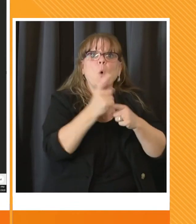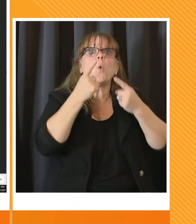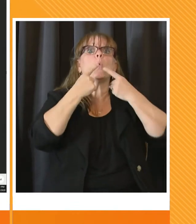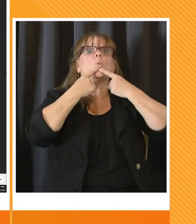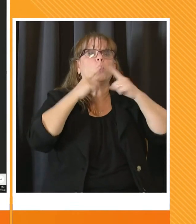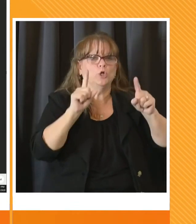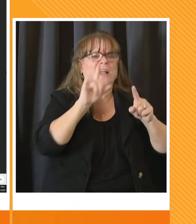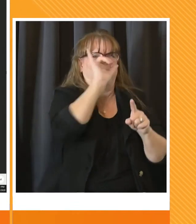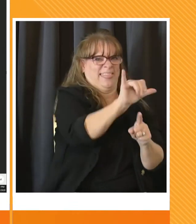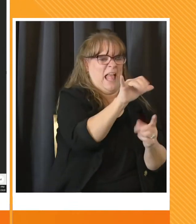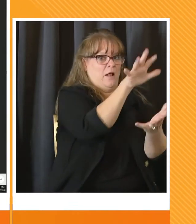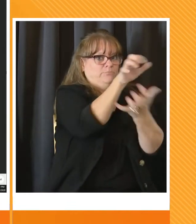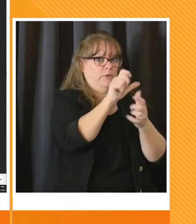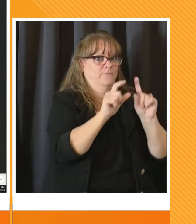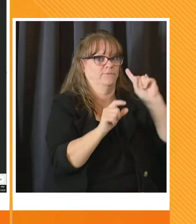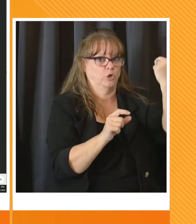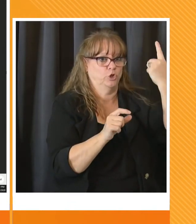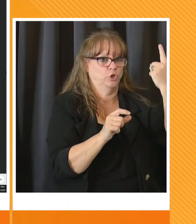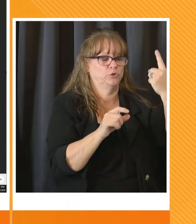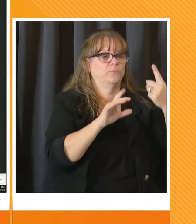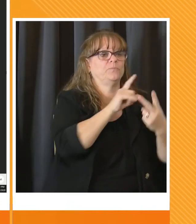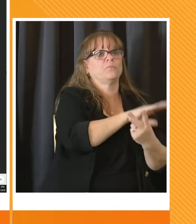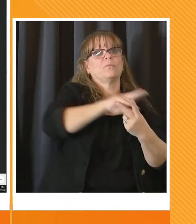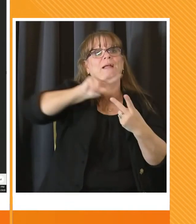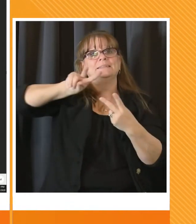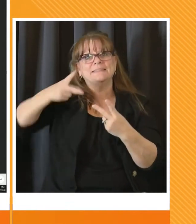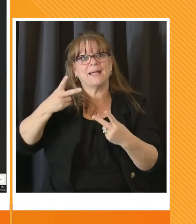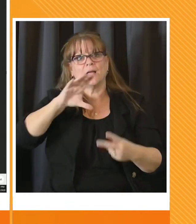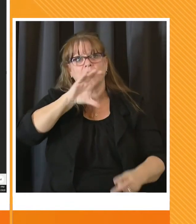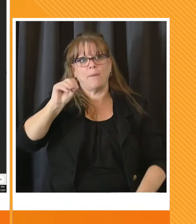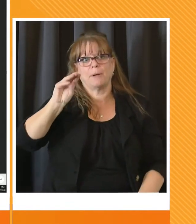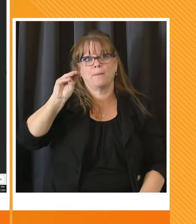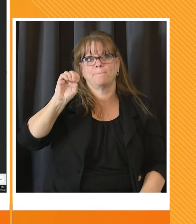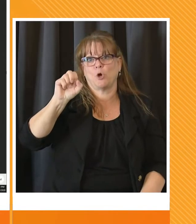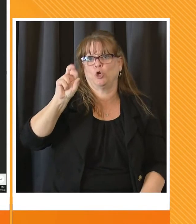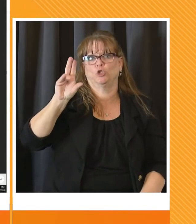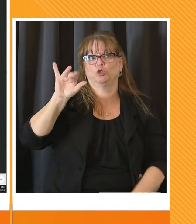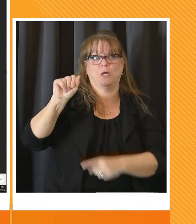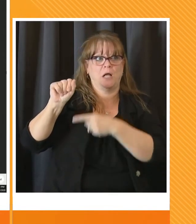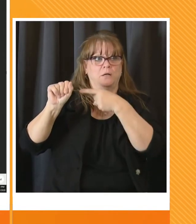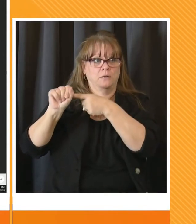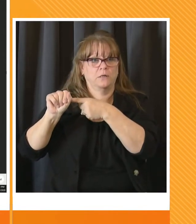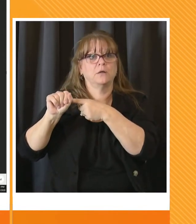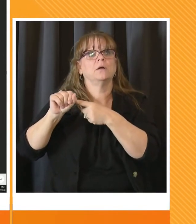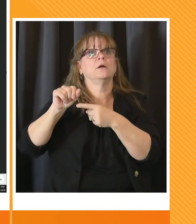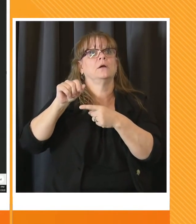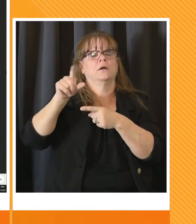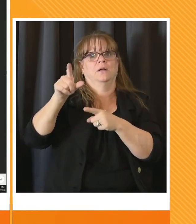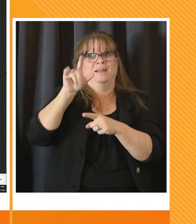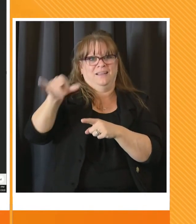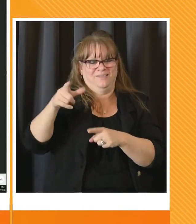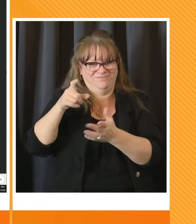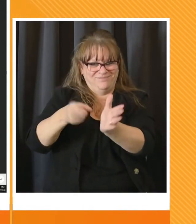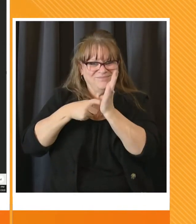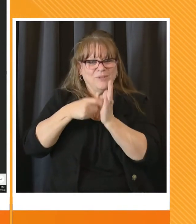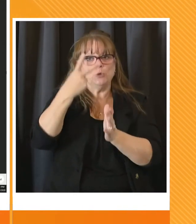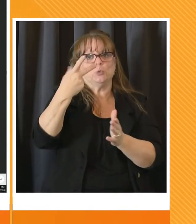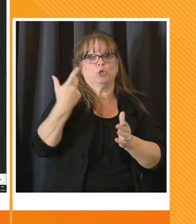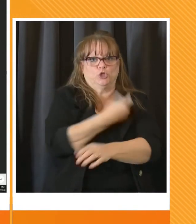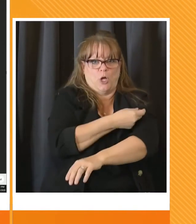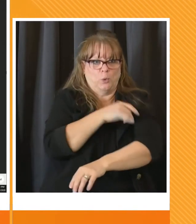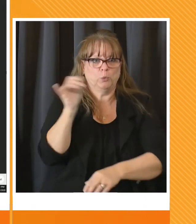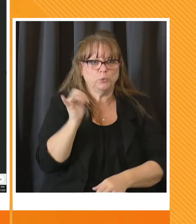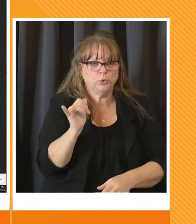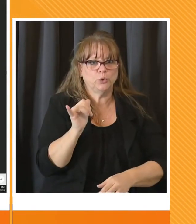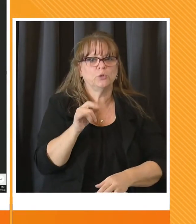vaccine. That one gets its second dose on day 28. It has a very similar efficacy profile as the Pfizer one. And as I mentioned on the